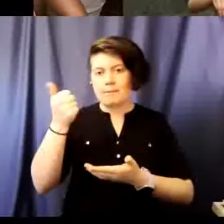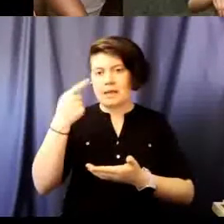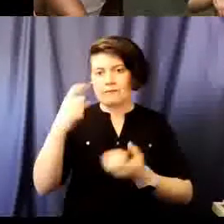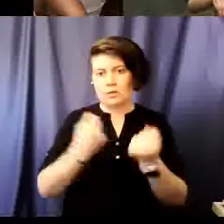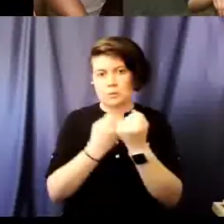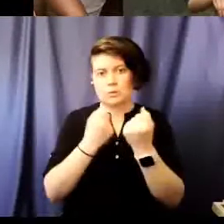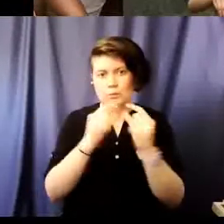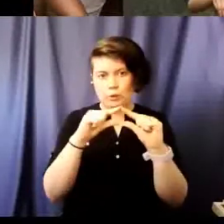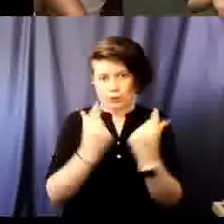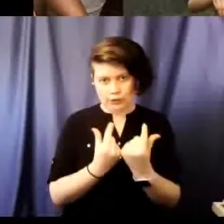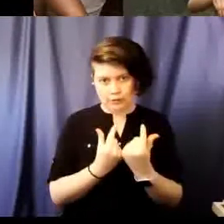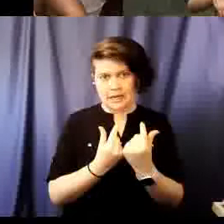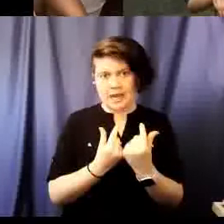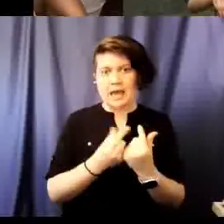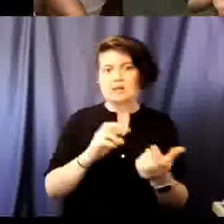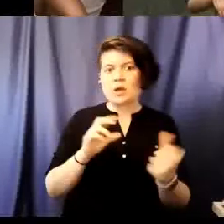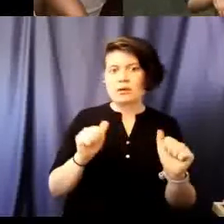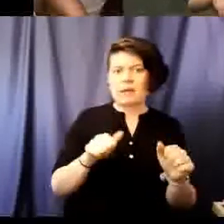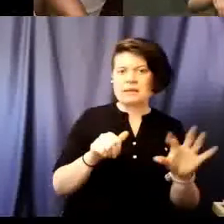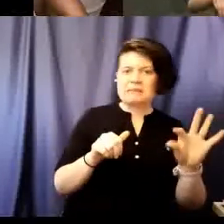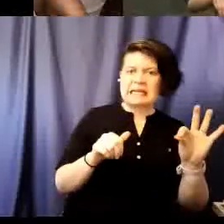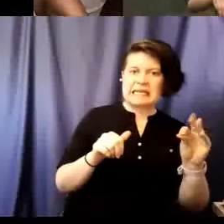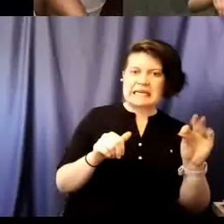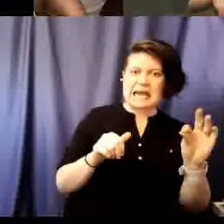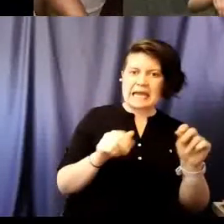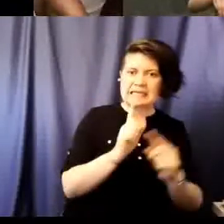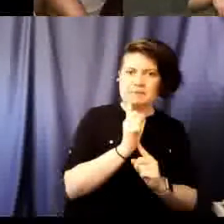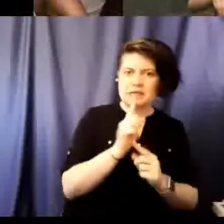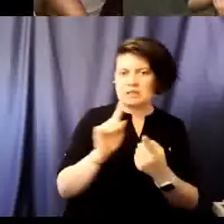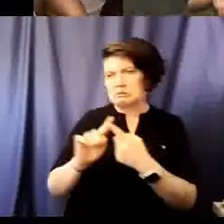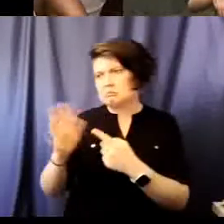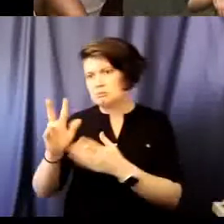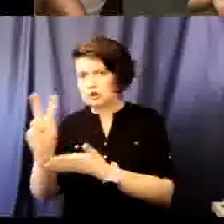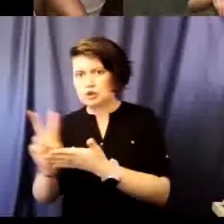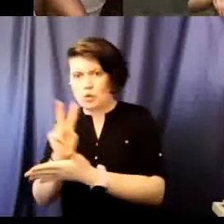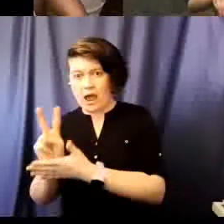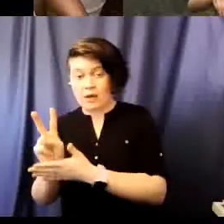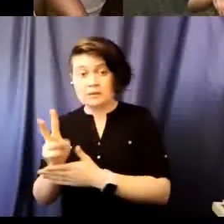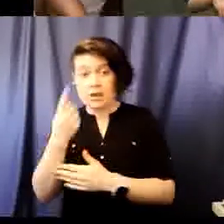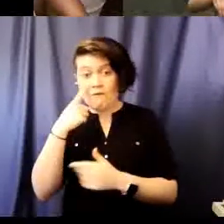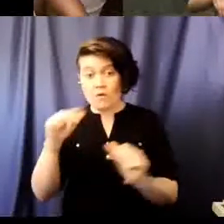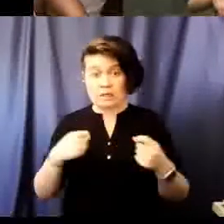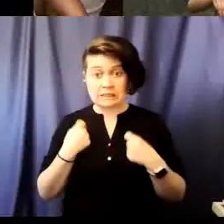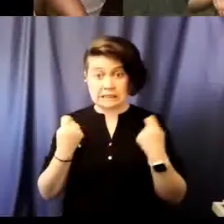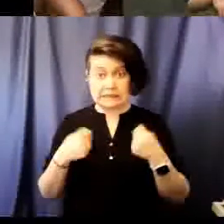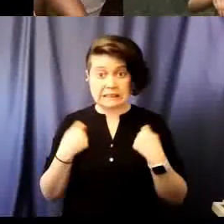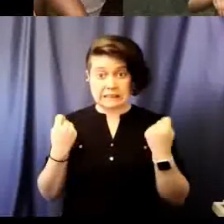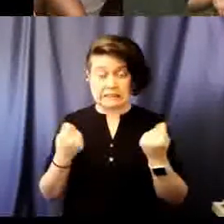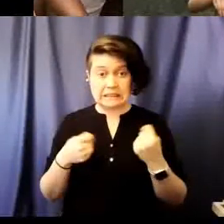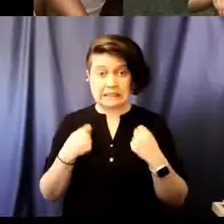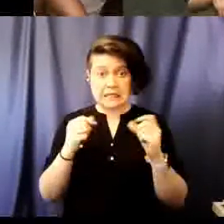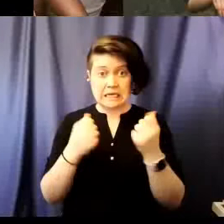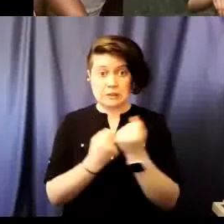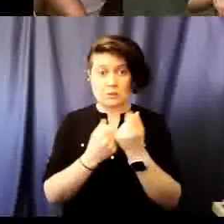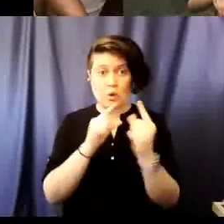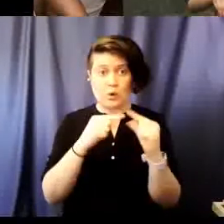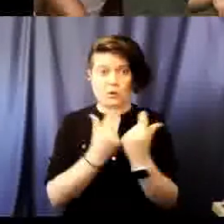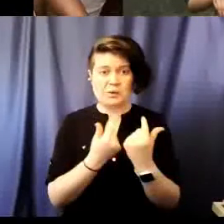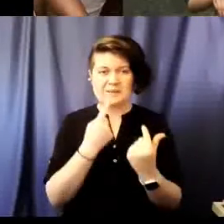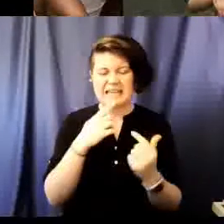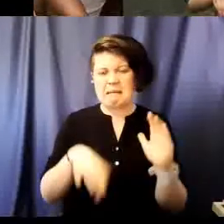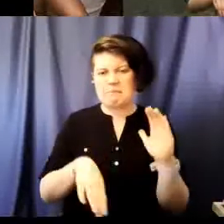groups, and that varies from 90 minutes to 2 hours. If we're talking about team support groups, the time limit is around 50